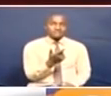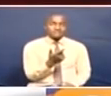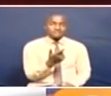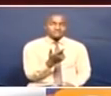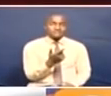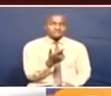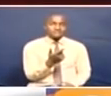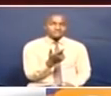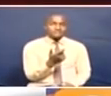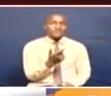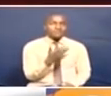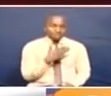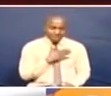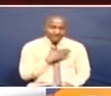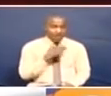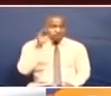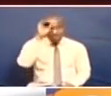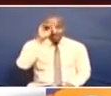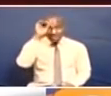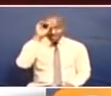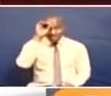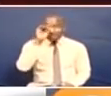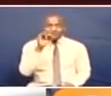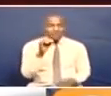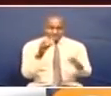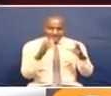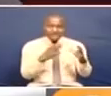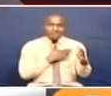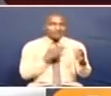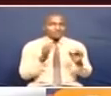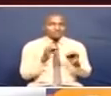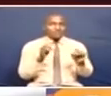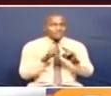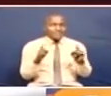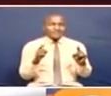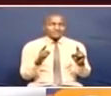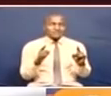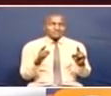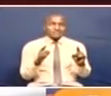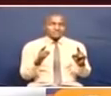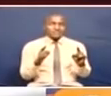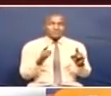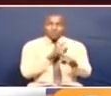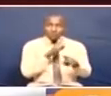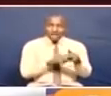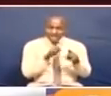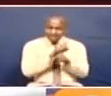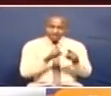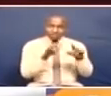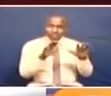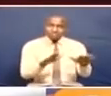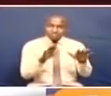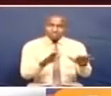is my own thought. It is not a party position. That at some point, when all this is settled, we will